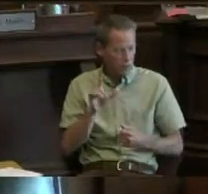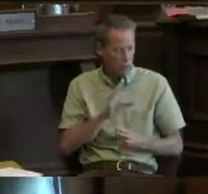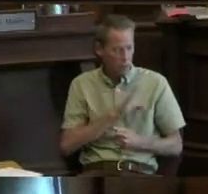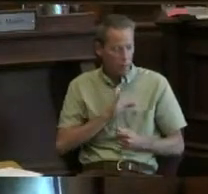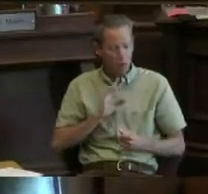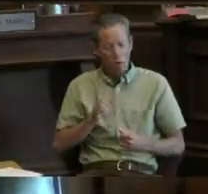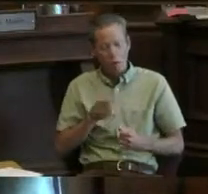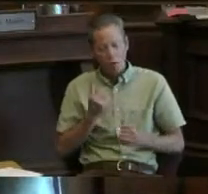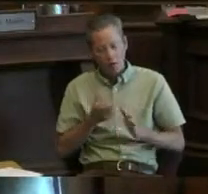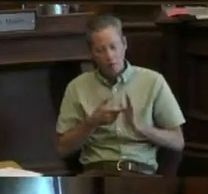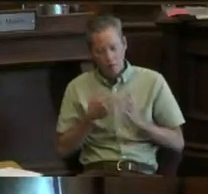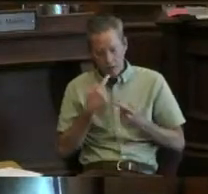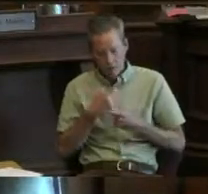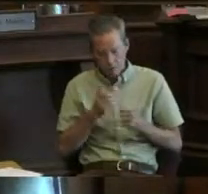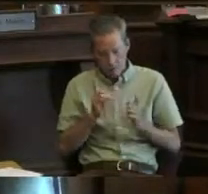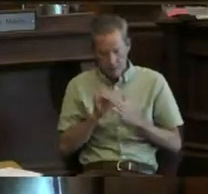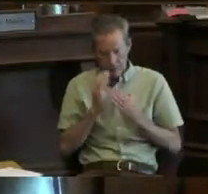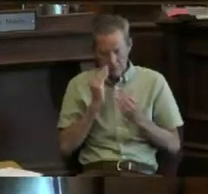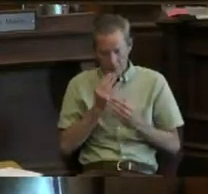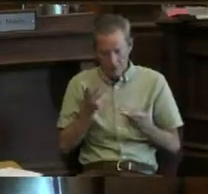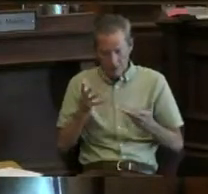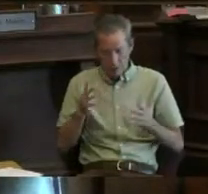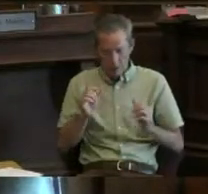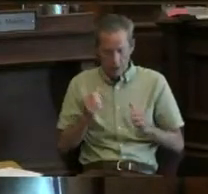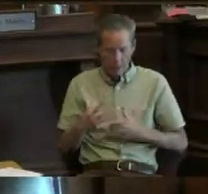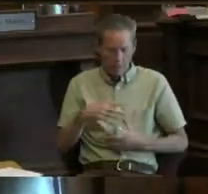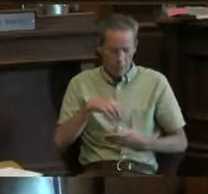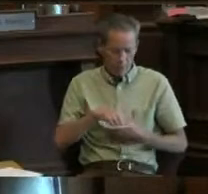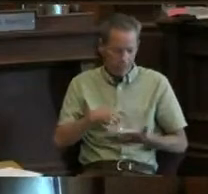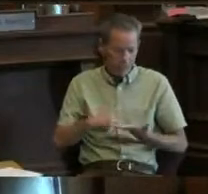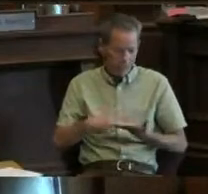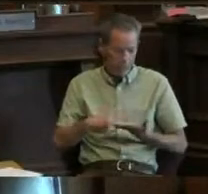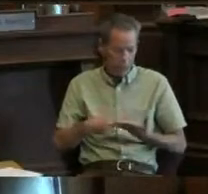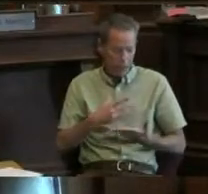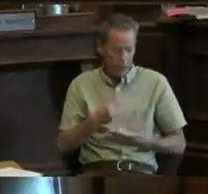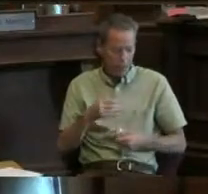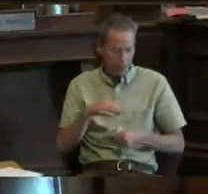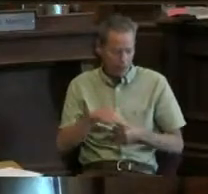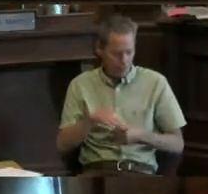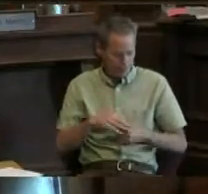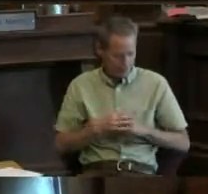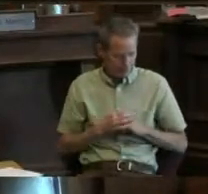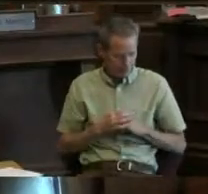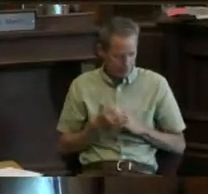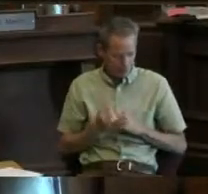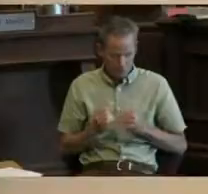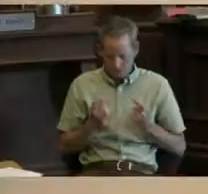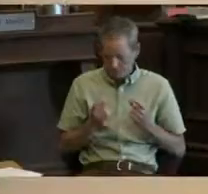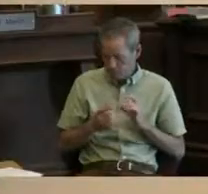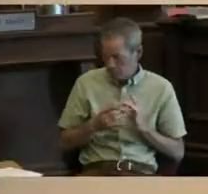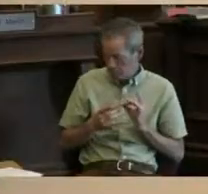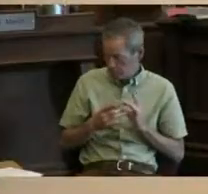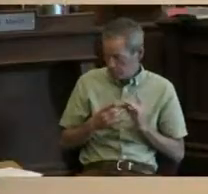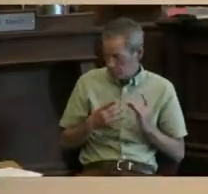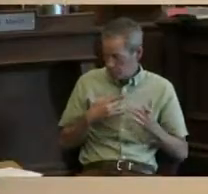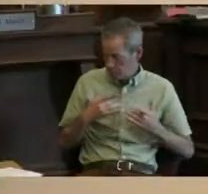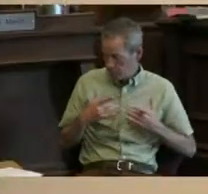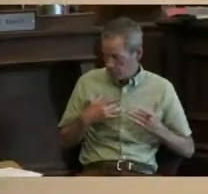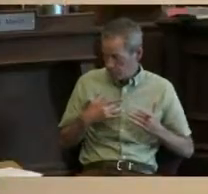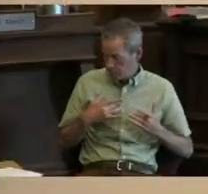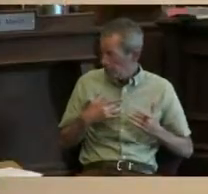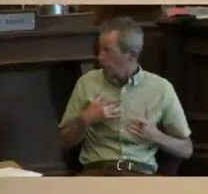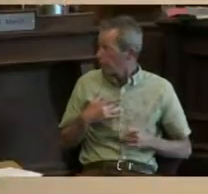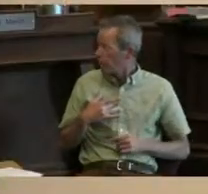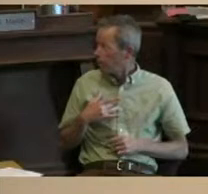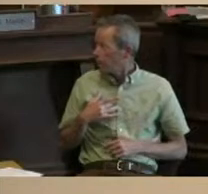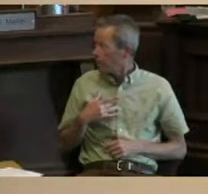only required to disclose this information and may participate in the discussion and the vote. Any questions, comments, or concerns? Just